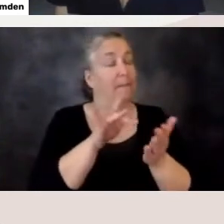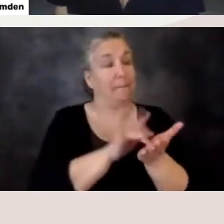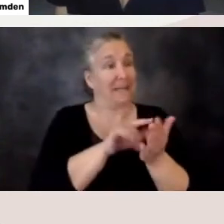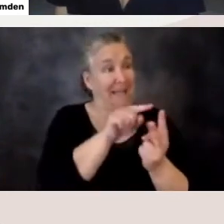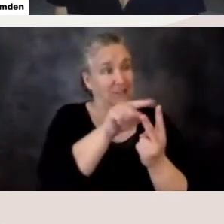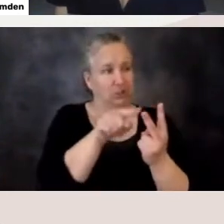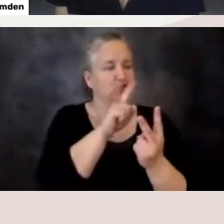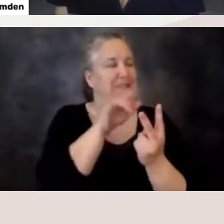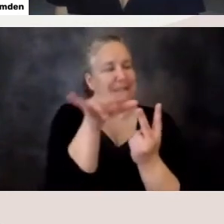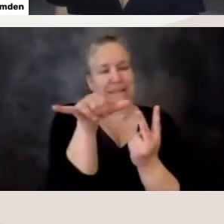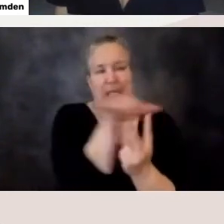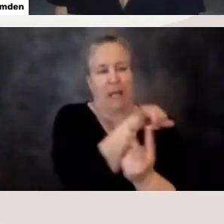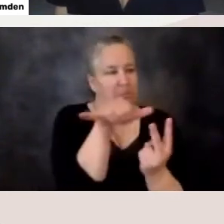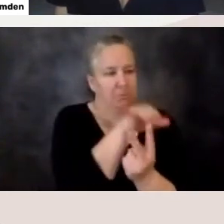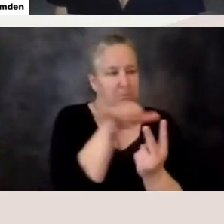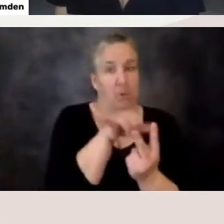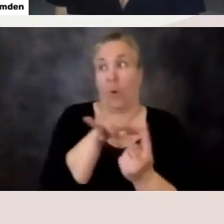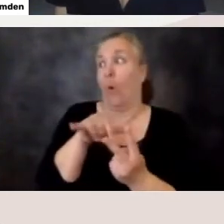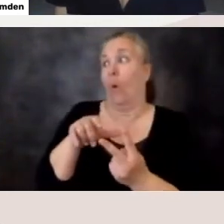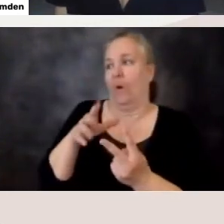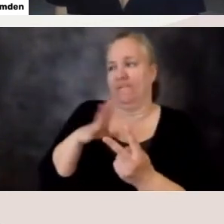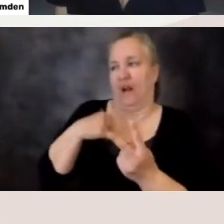fine. I'm like, okay, let's try it then.